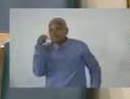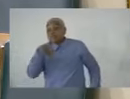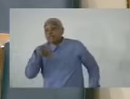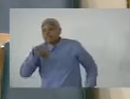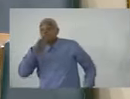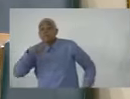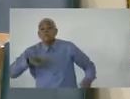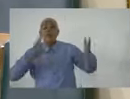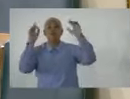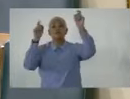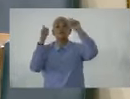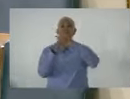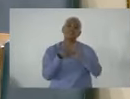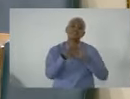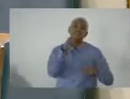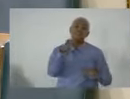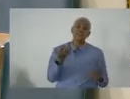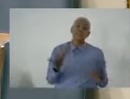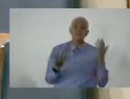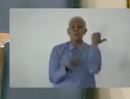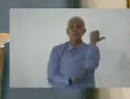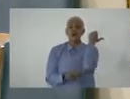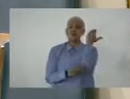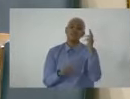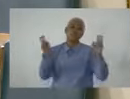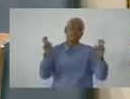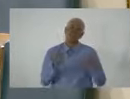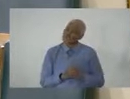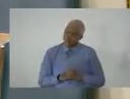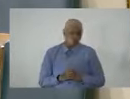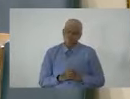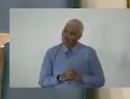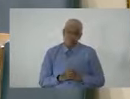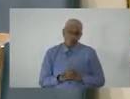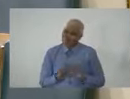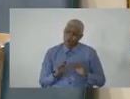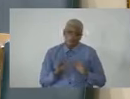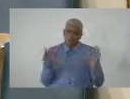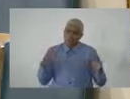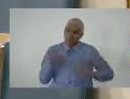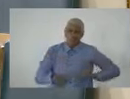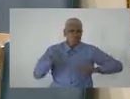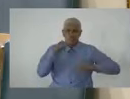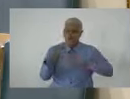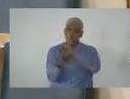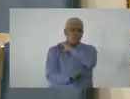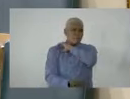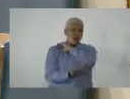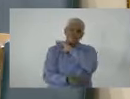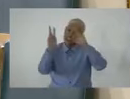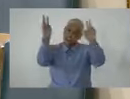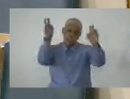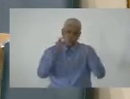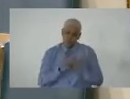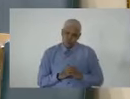But this, Madam Speaker, is not a poverty issue. We want it to be clear. This is not a poverty